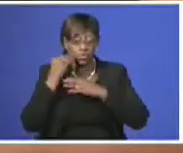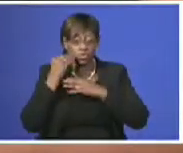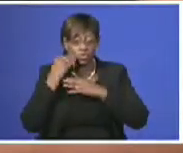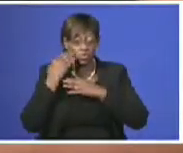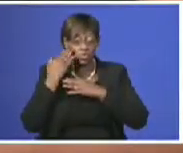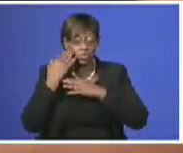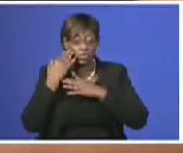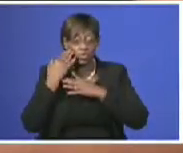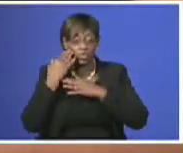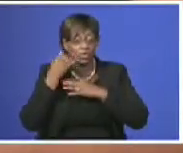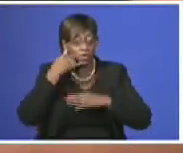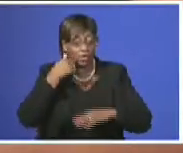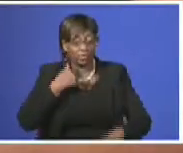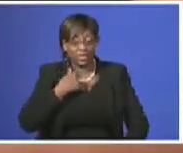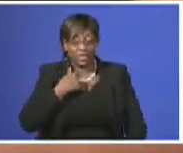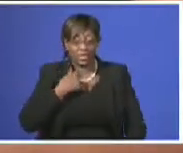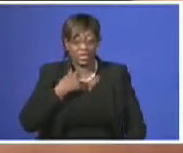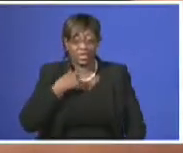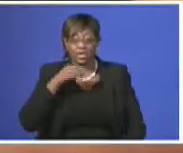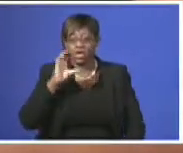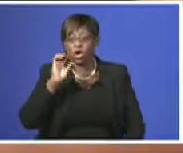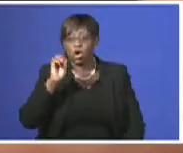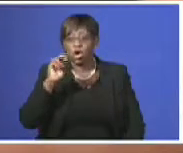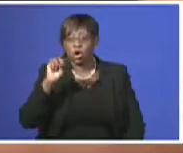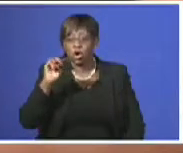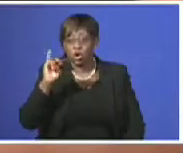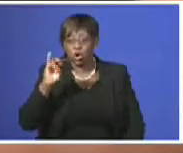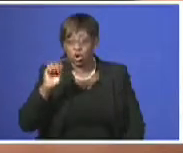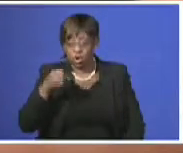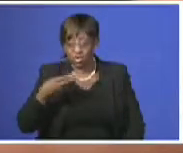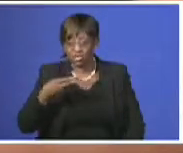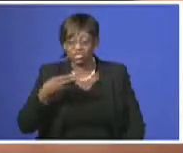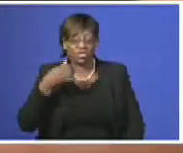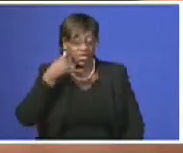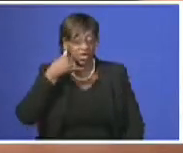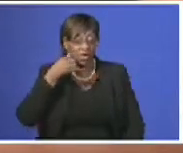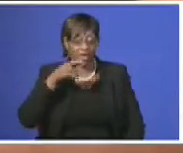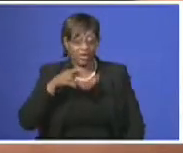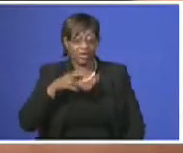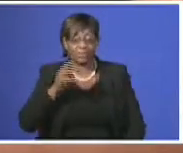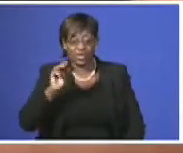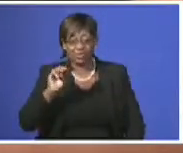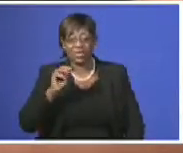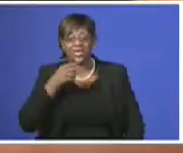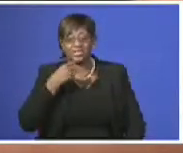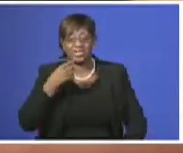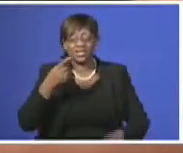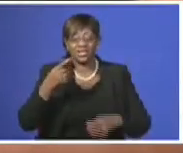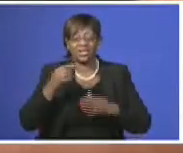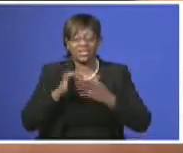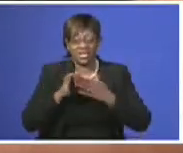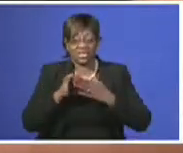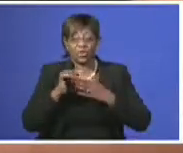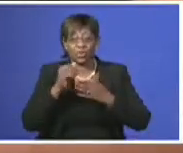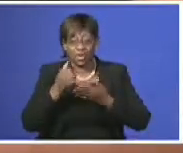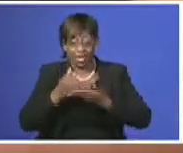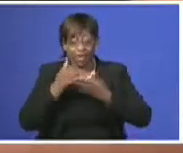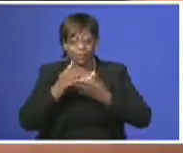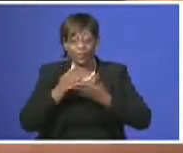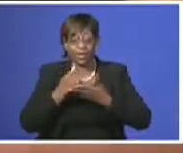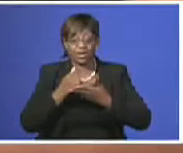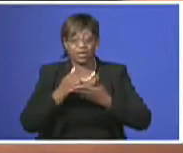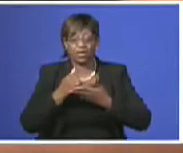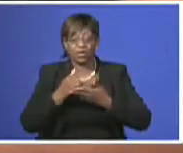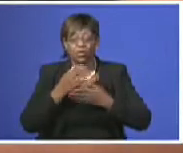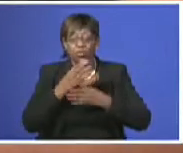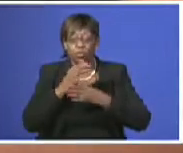day when it happened, Cornish Mortuary on Tonic Williams Starling Highway, and they was willing to take care of all costs. I just